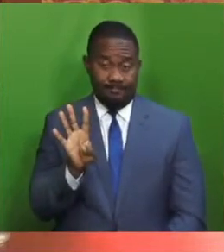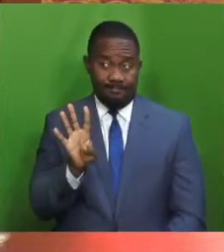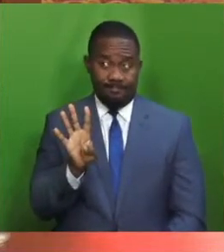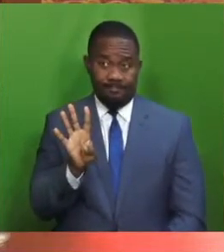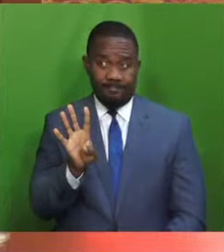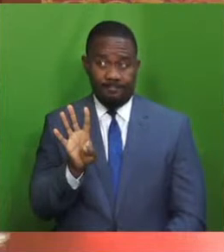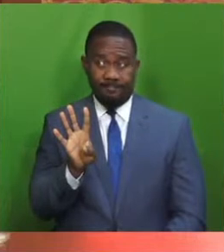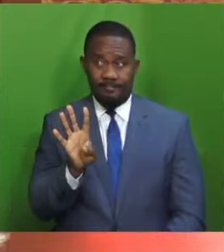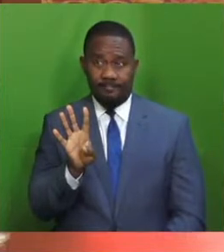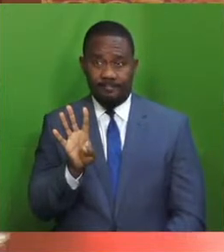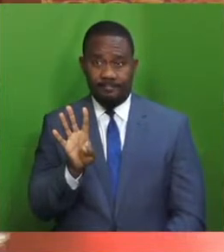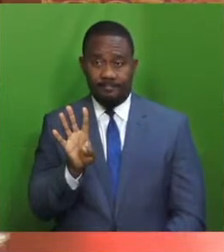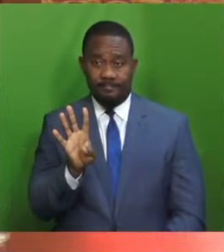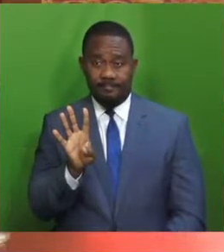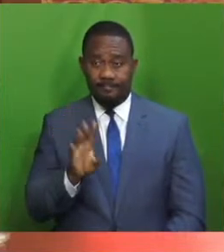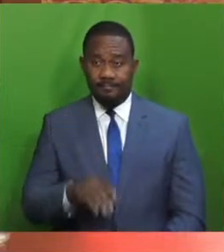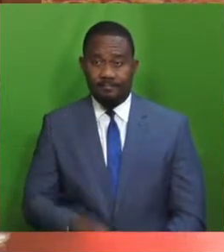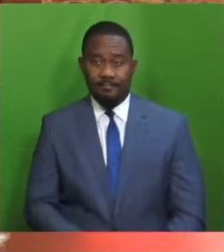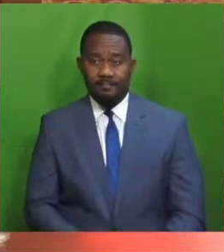time. The Speaker,